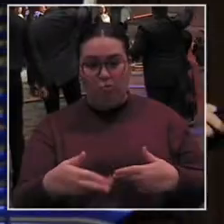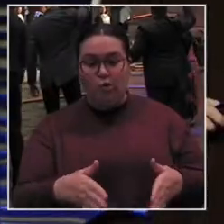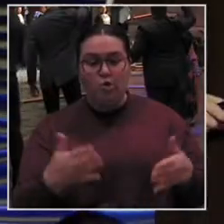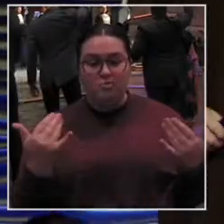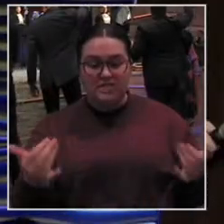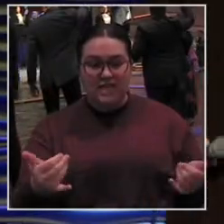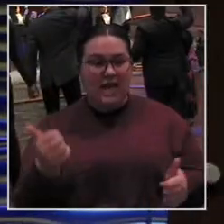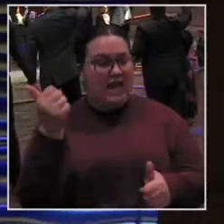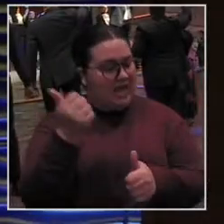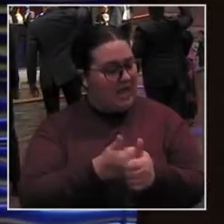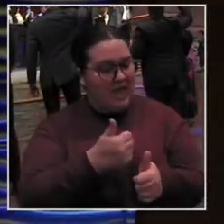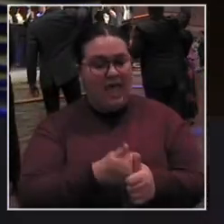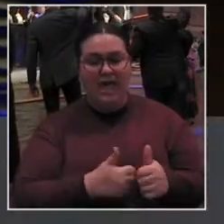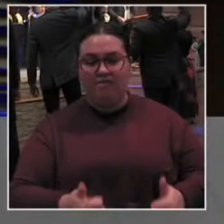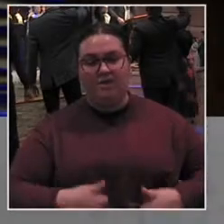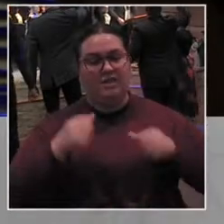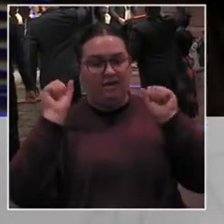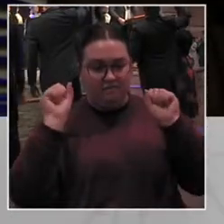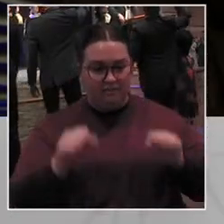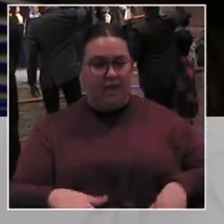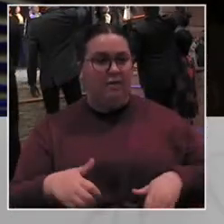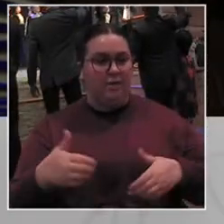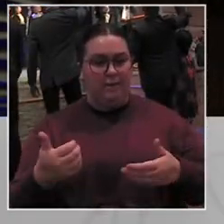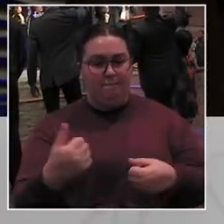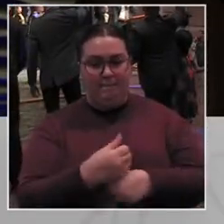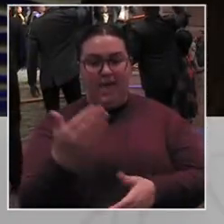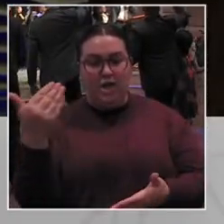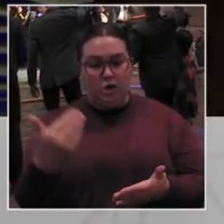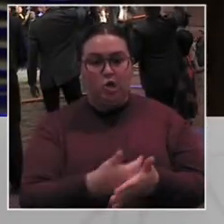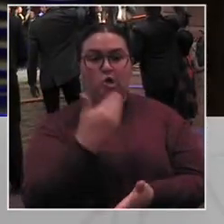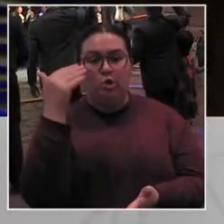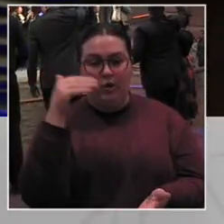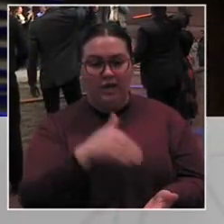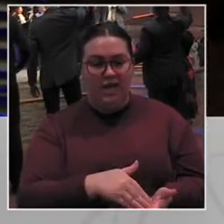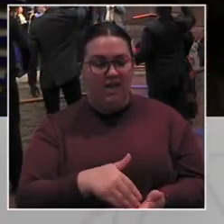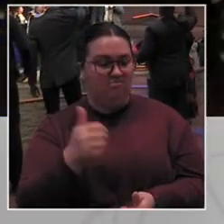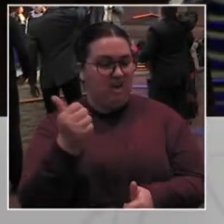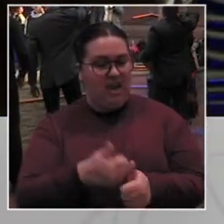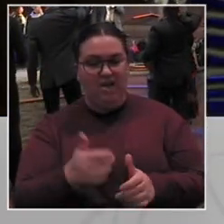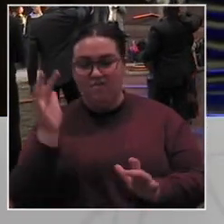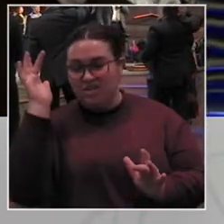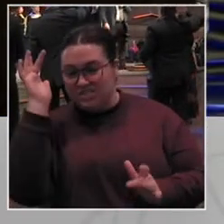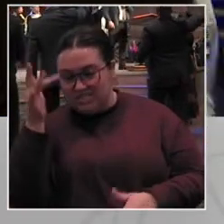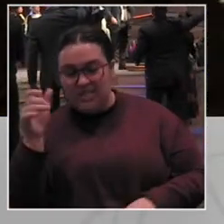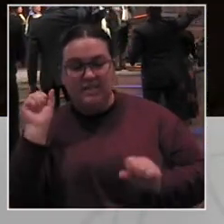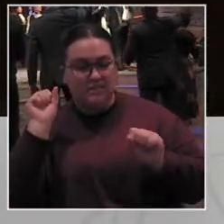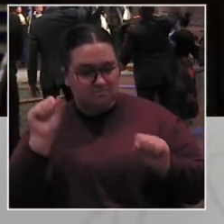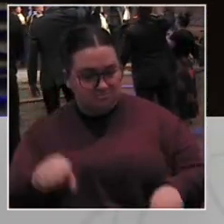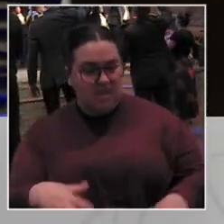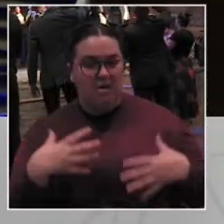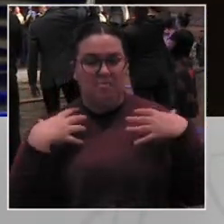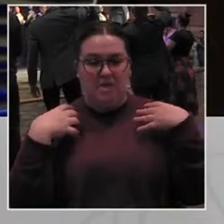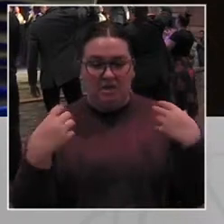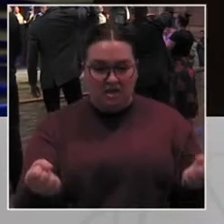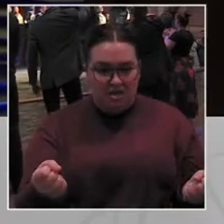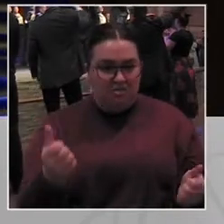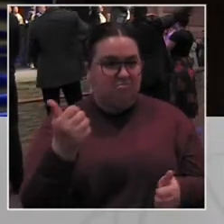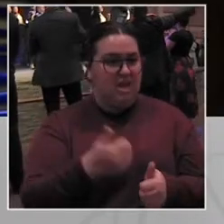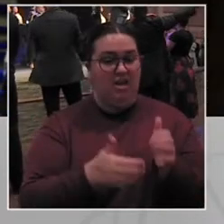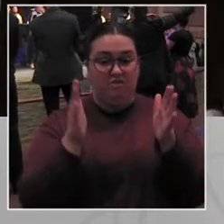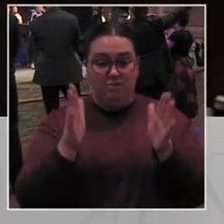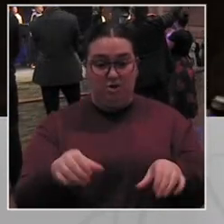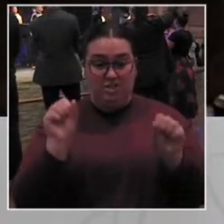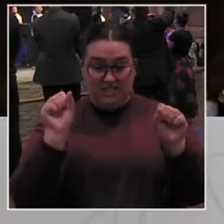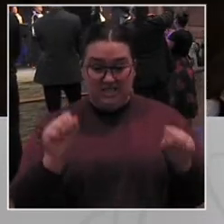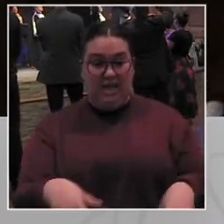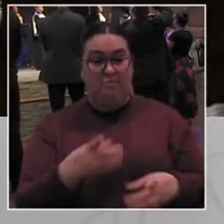Every life can be restored. Every sickness can be healed. Every person can